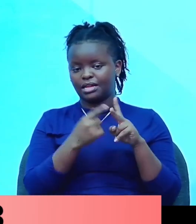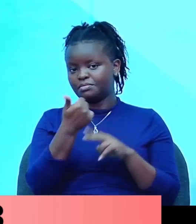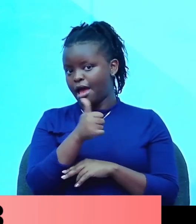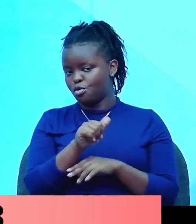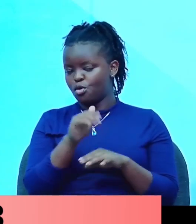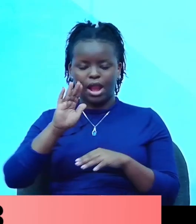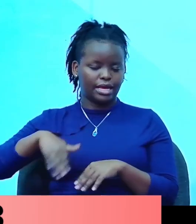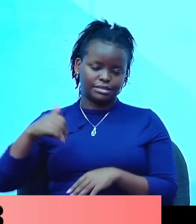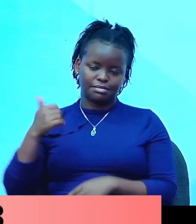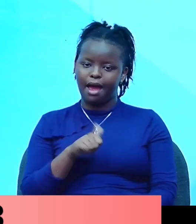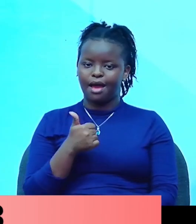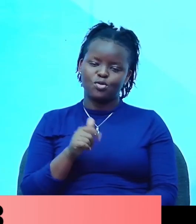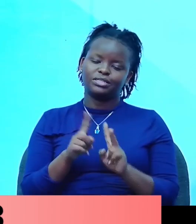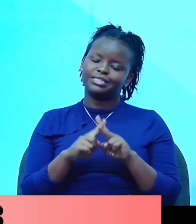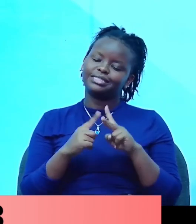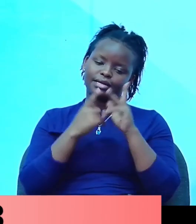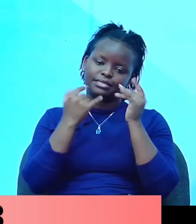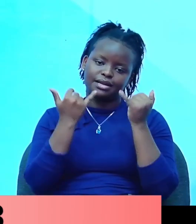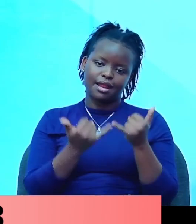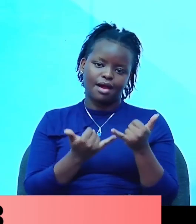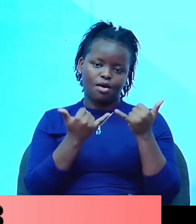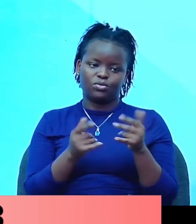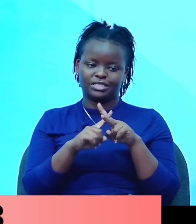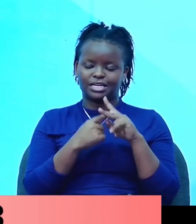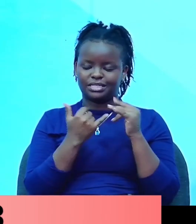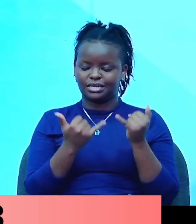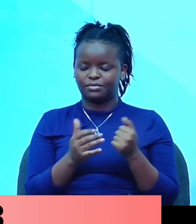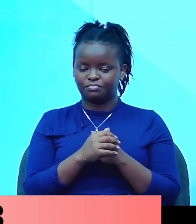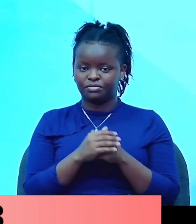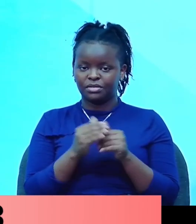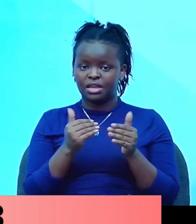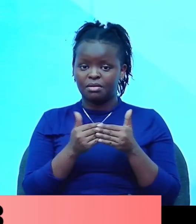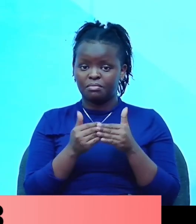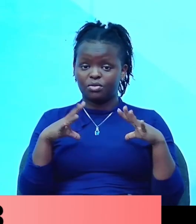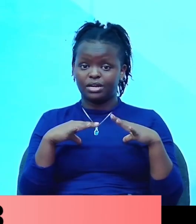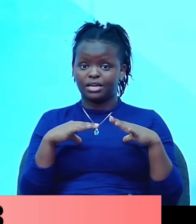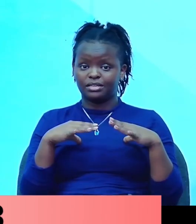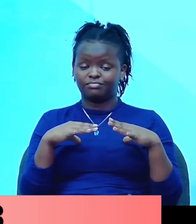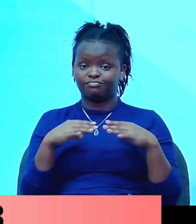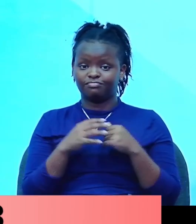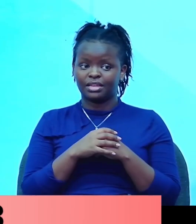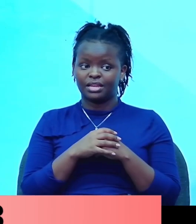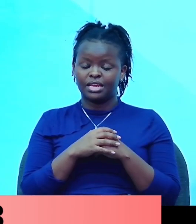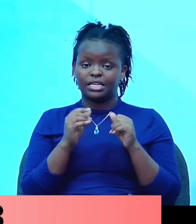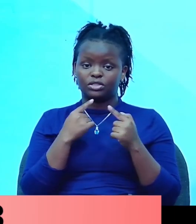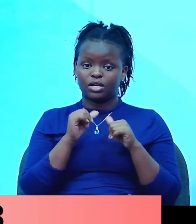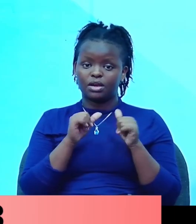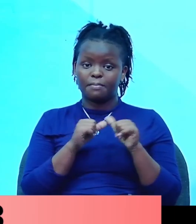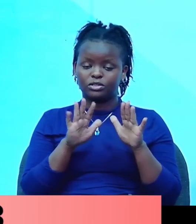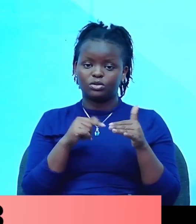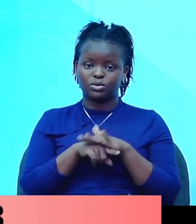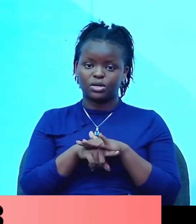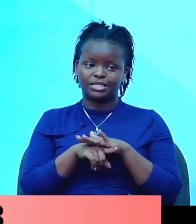late. Start now. Wonderful. So before we just went for the break, we were talking about how you can get into the campaign.